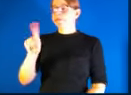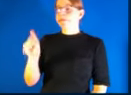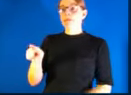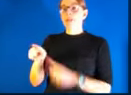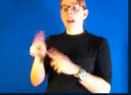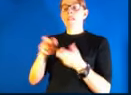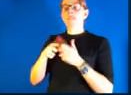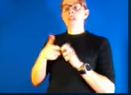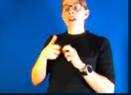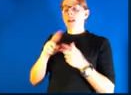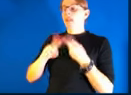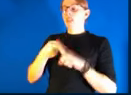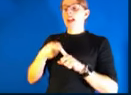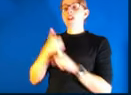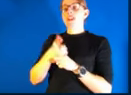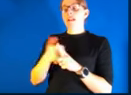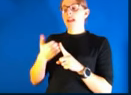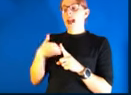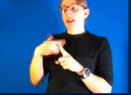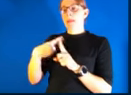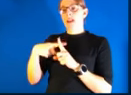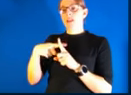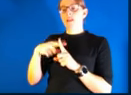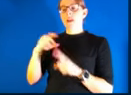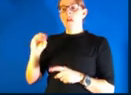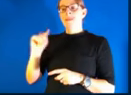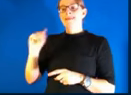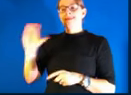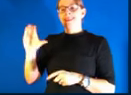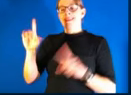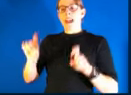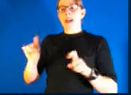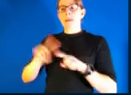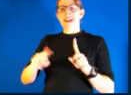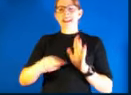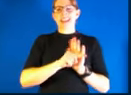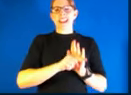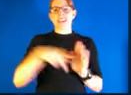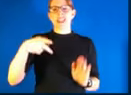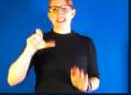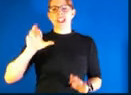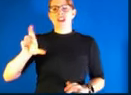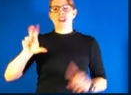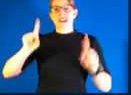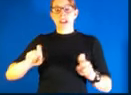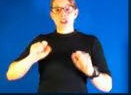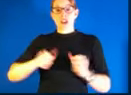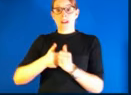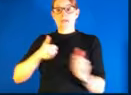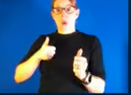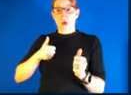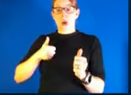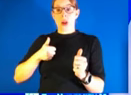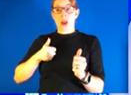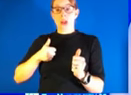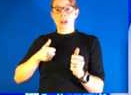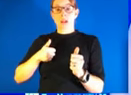hers had a positive over-the-counter test, but a negative PCR test, should she avoid them, and for how long, if